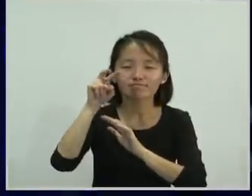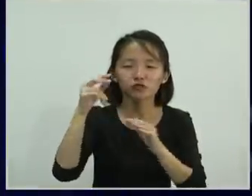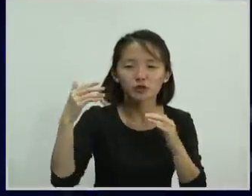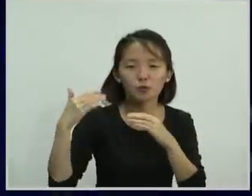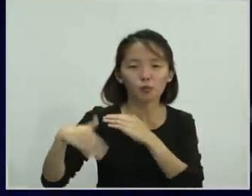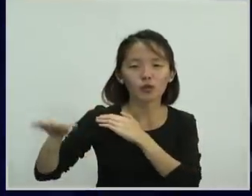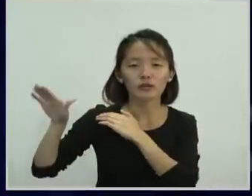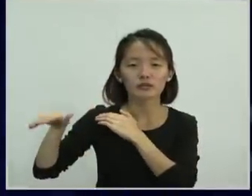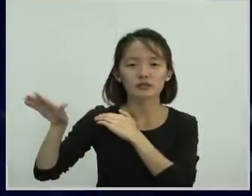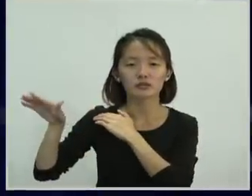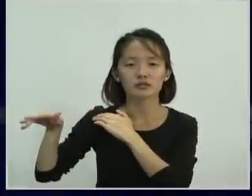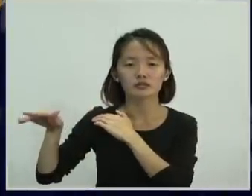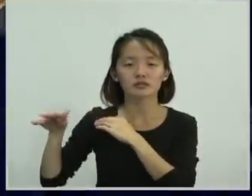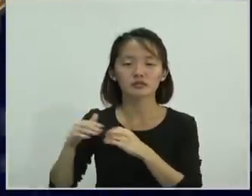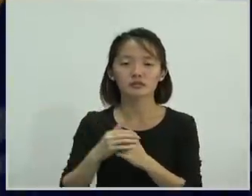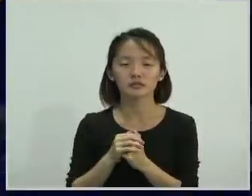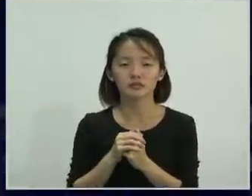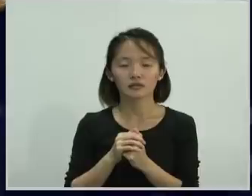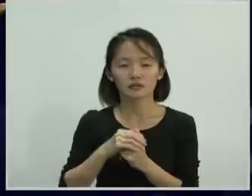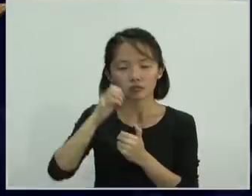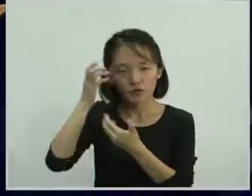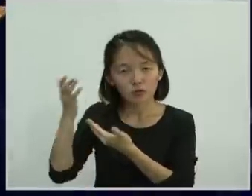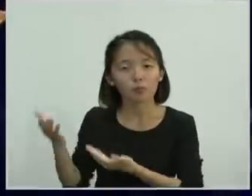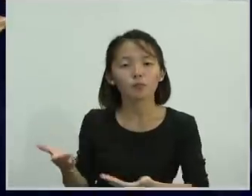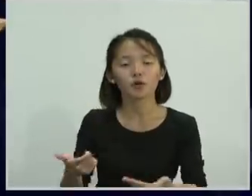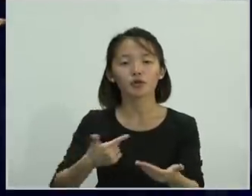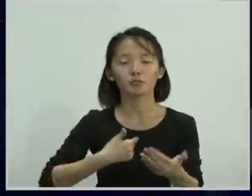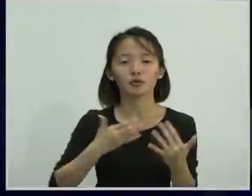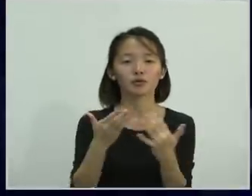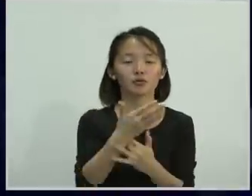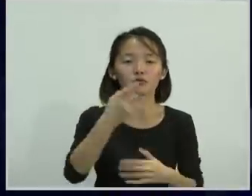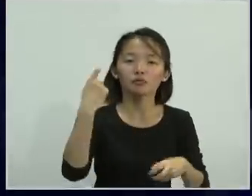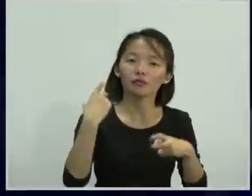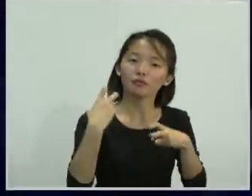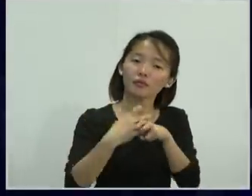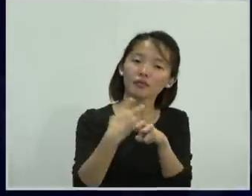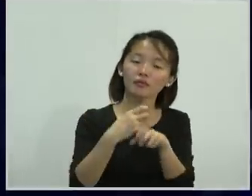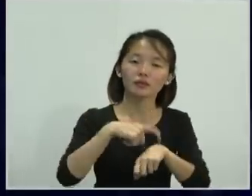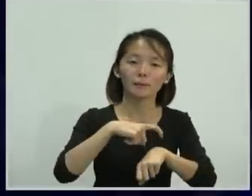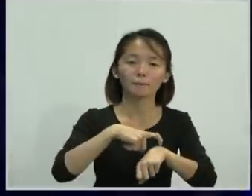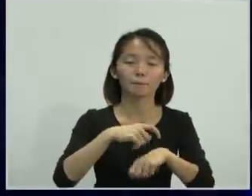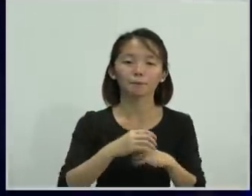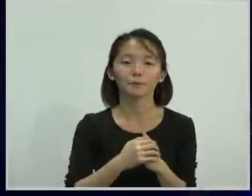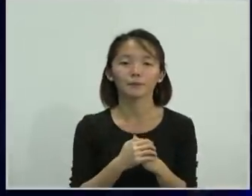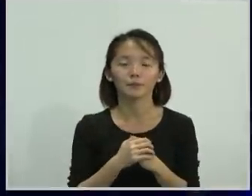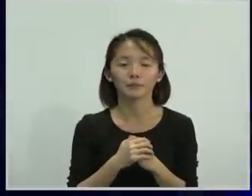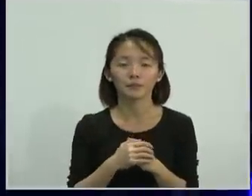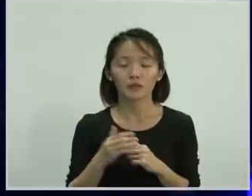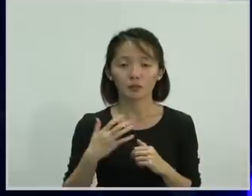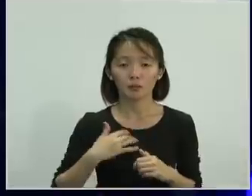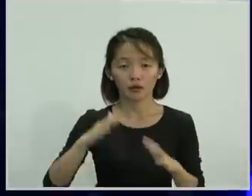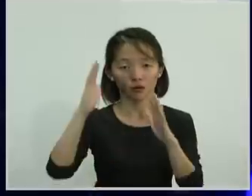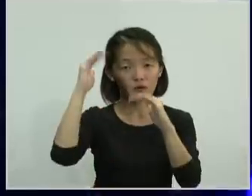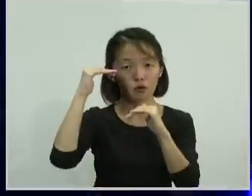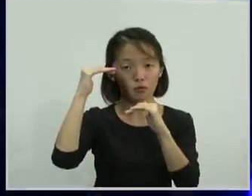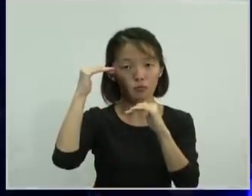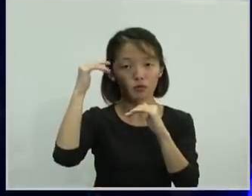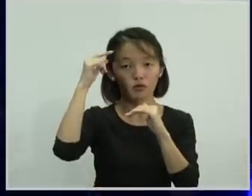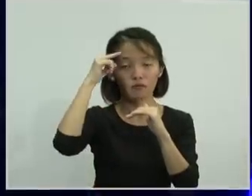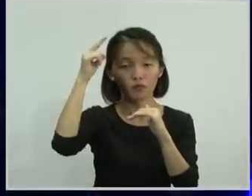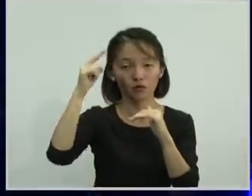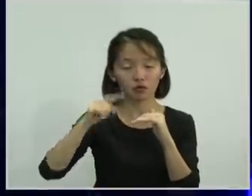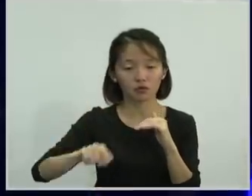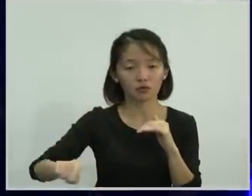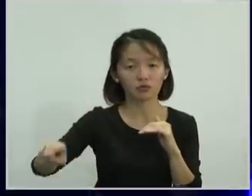carried me through the tough times. And my sincere hope is this: for anyone who's